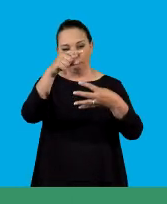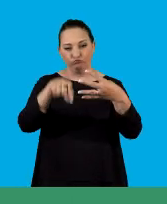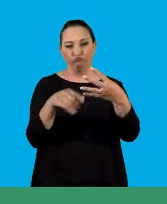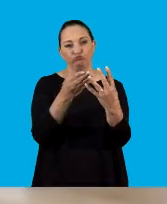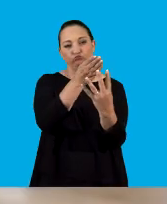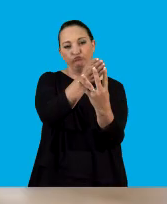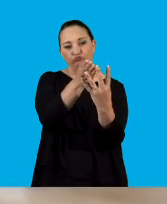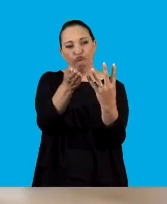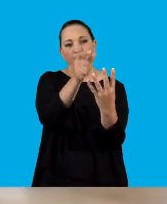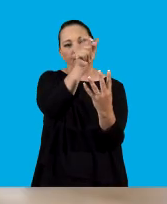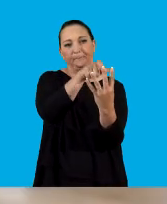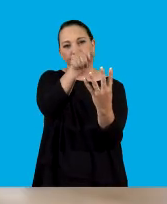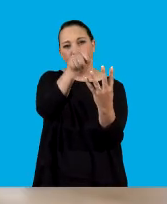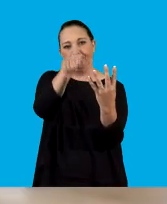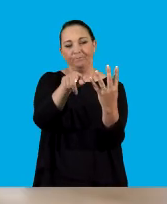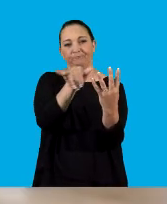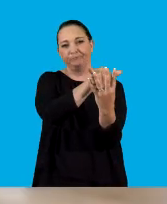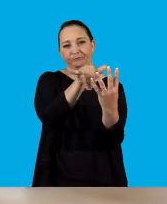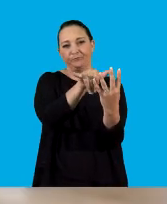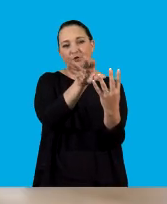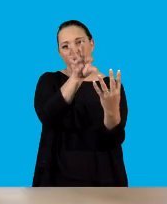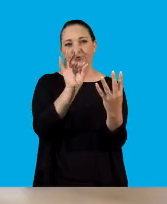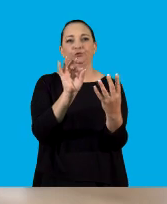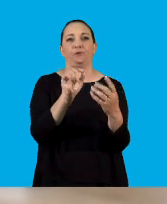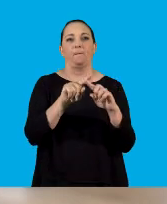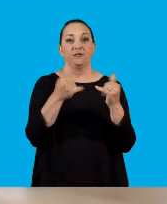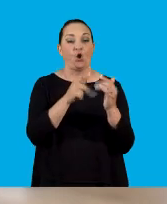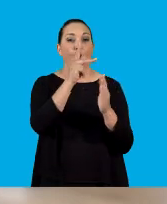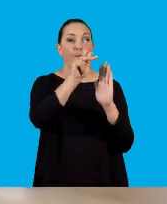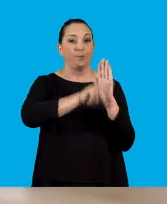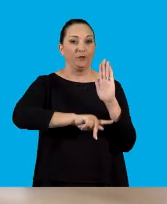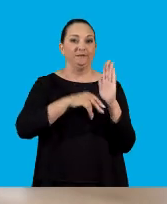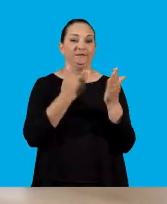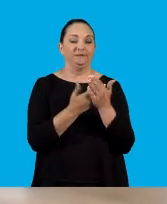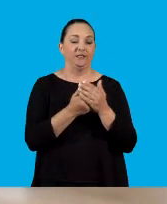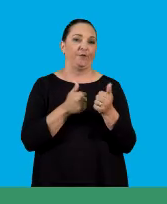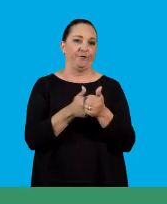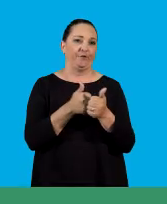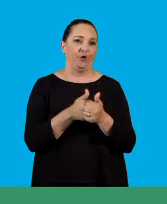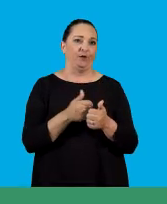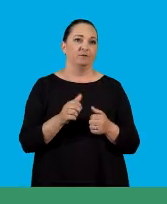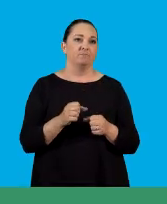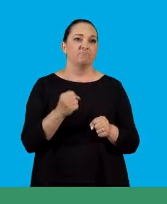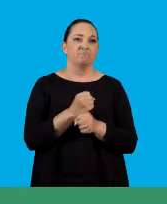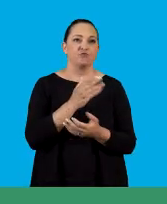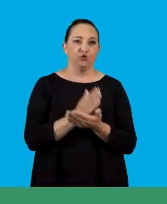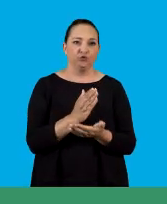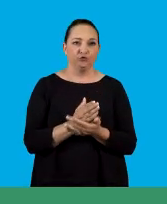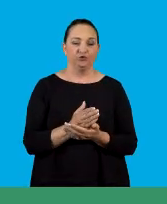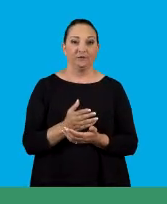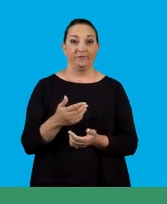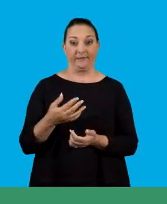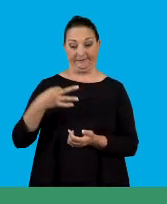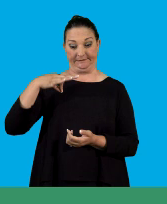labor laws, to make sure that they comply with policies such as the affirmative action. And then they should also make sure that there's